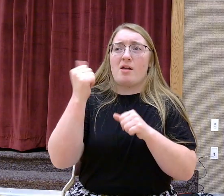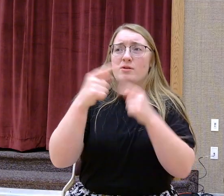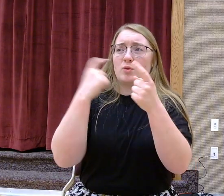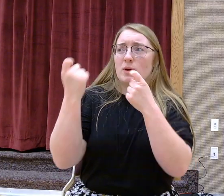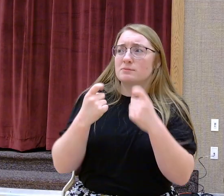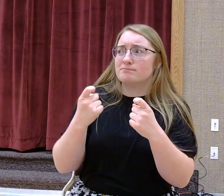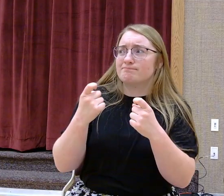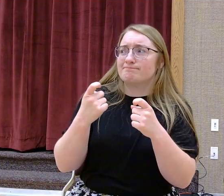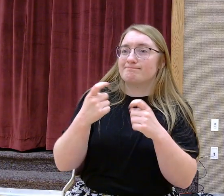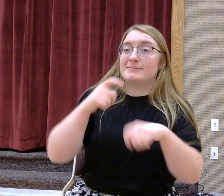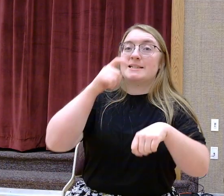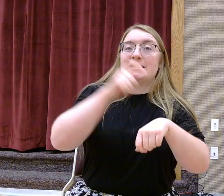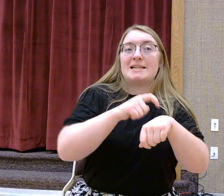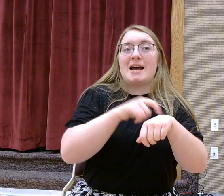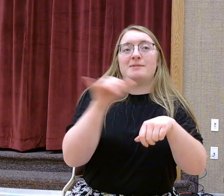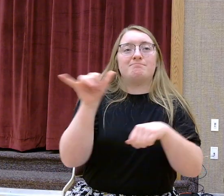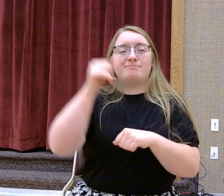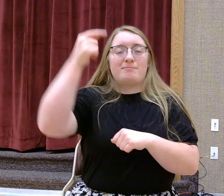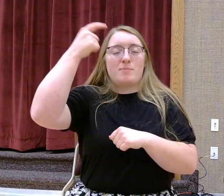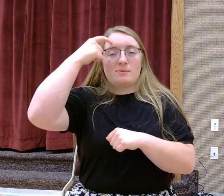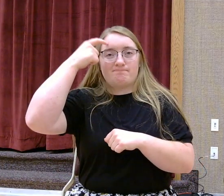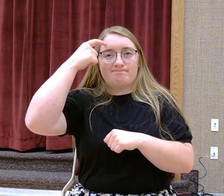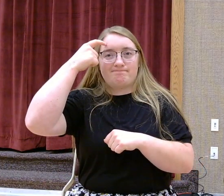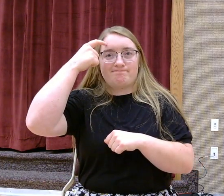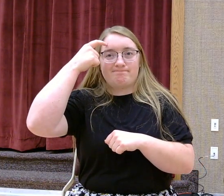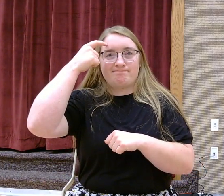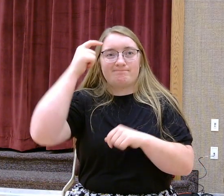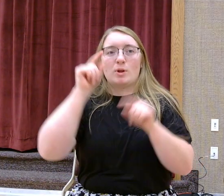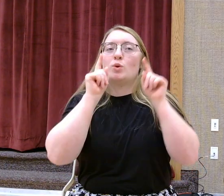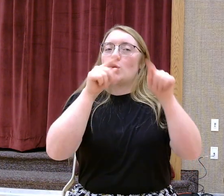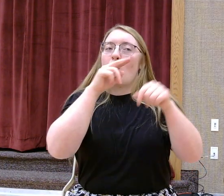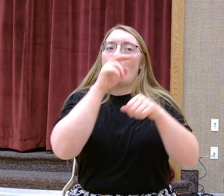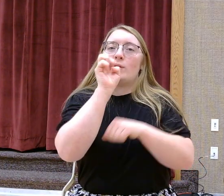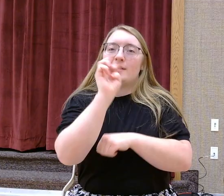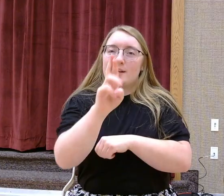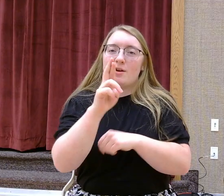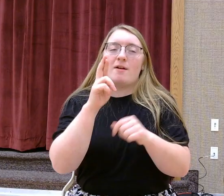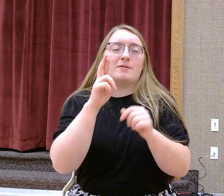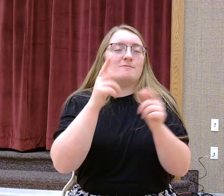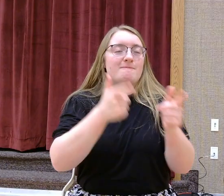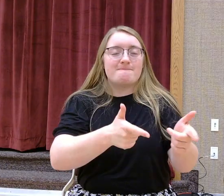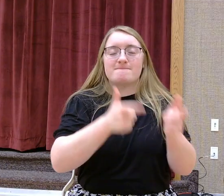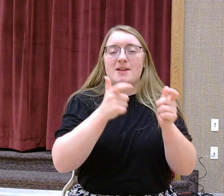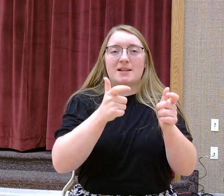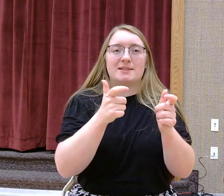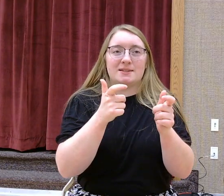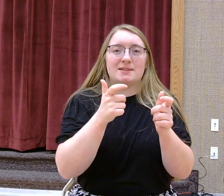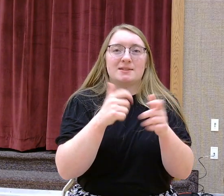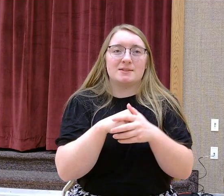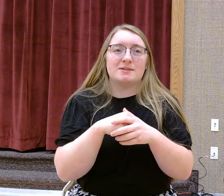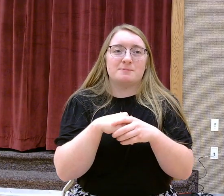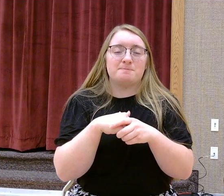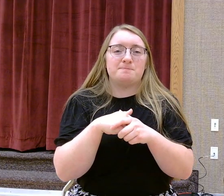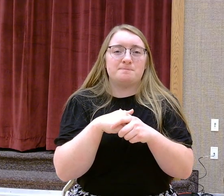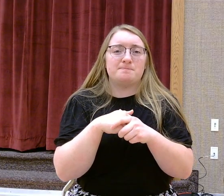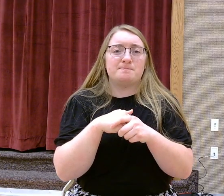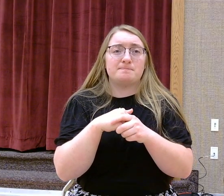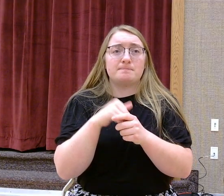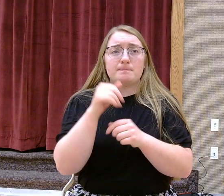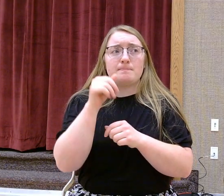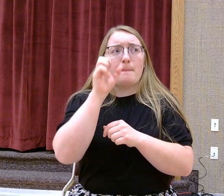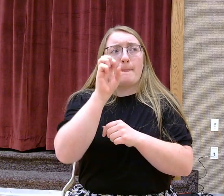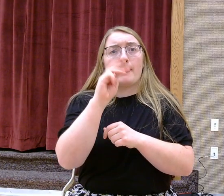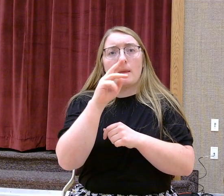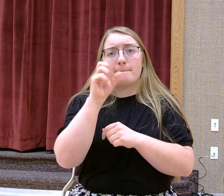Time is brain. Time is brain. Okay. Get to the ER as soon as possible. You start seeing any of those symptoms. EMS.